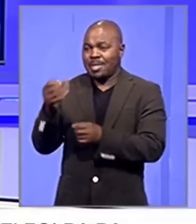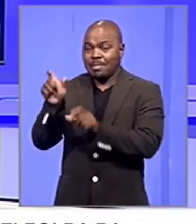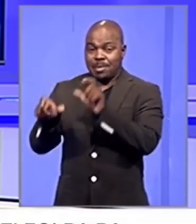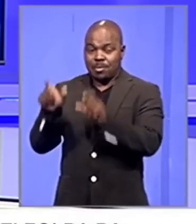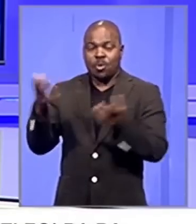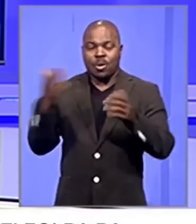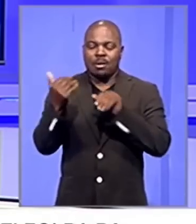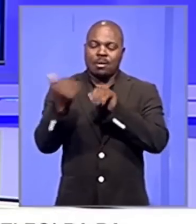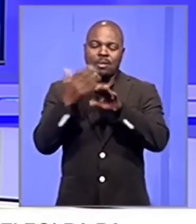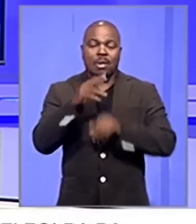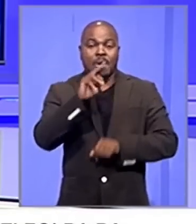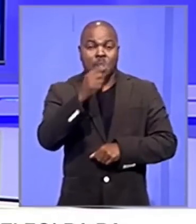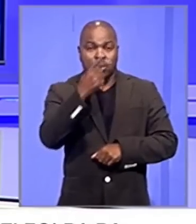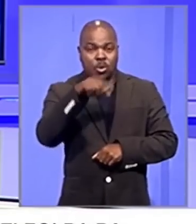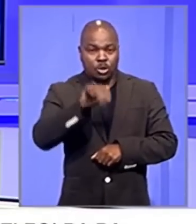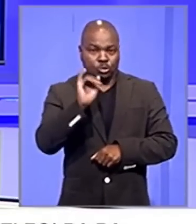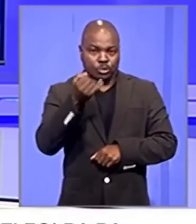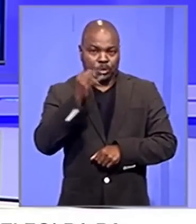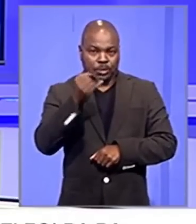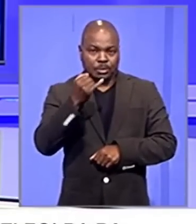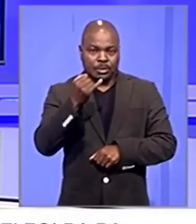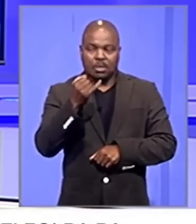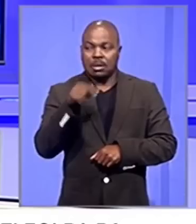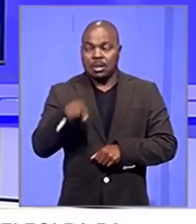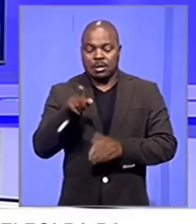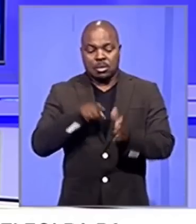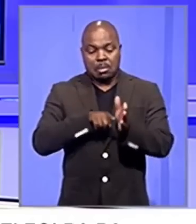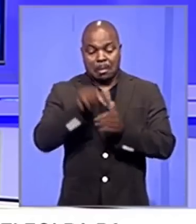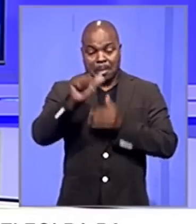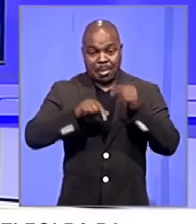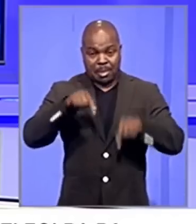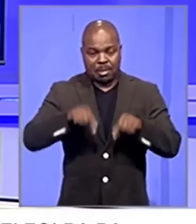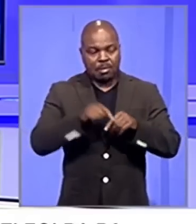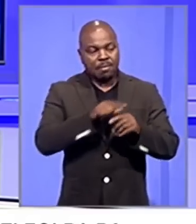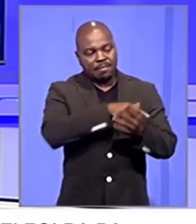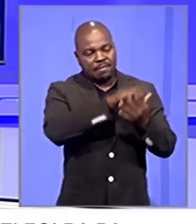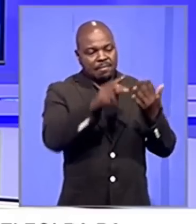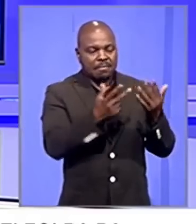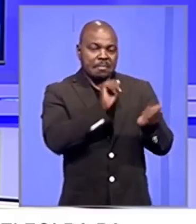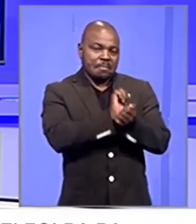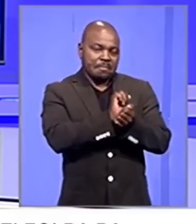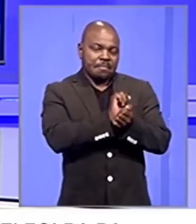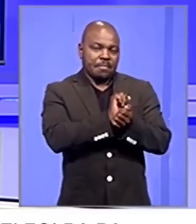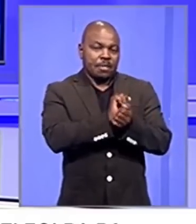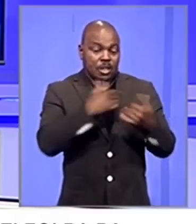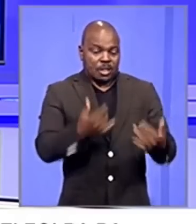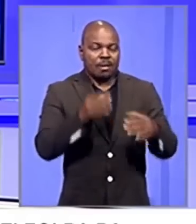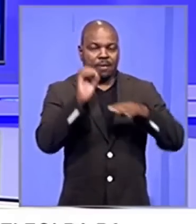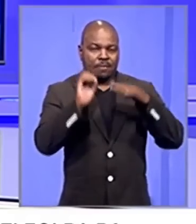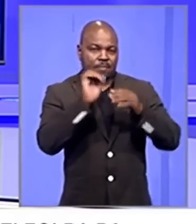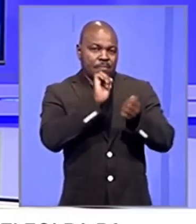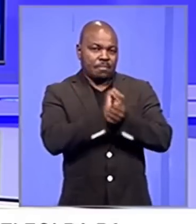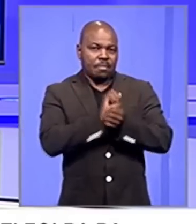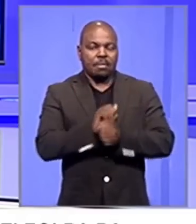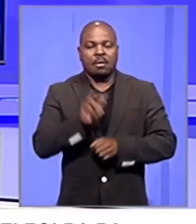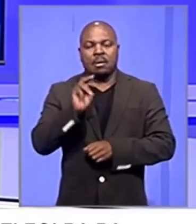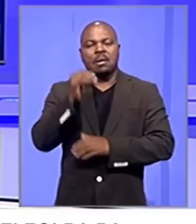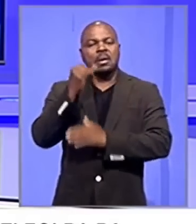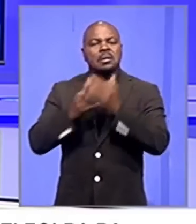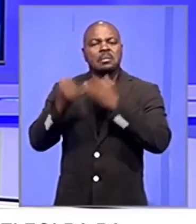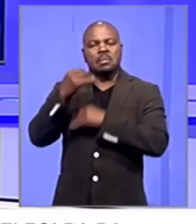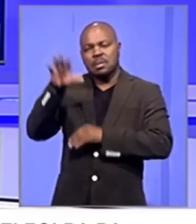kwa tselafefong ya N1 mono Johannesburg go sa le gale kgwedi eno ba tshwerwe thapama eno ke bokaedi jo bo